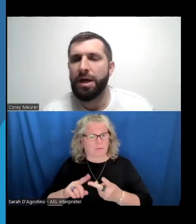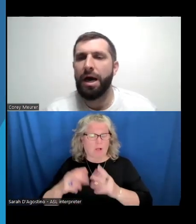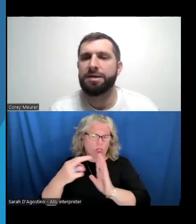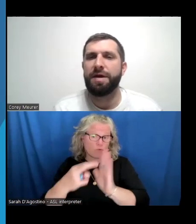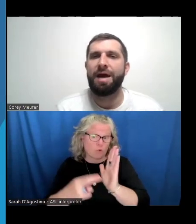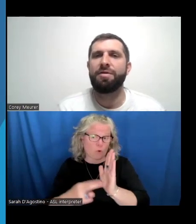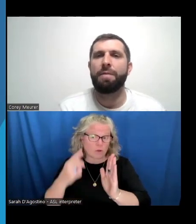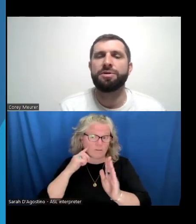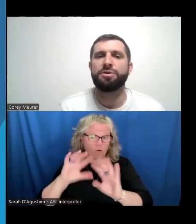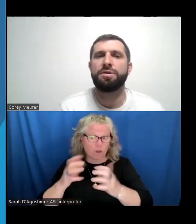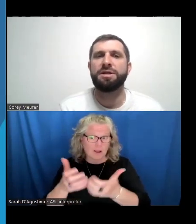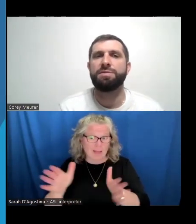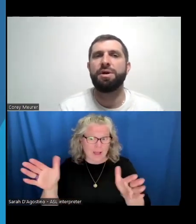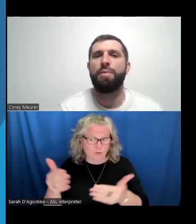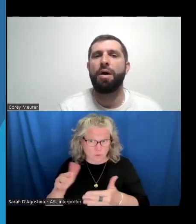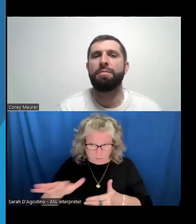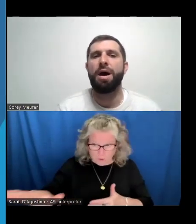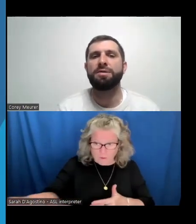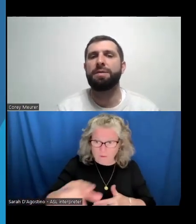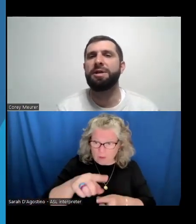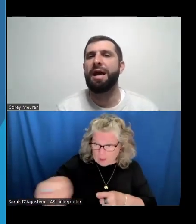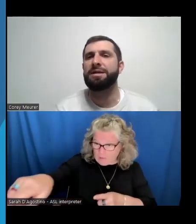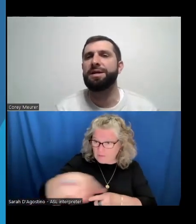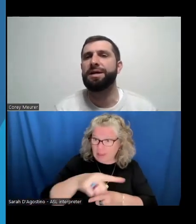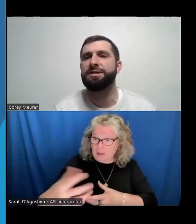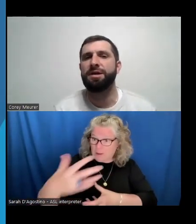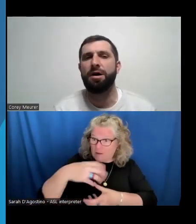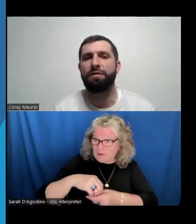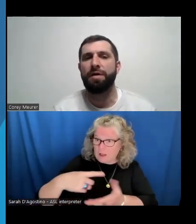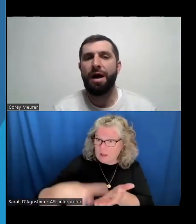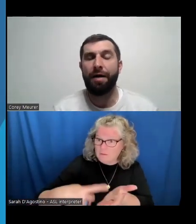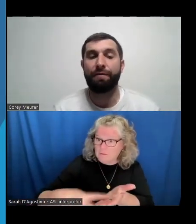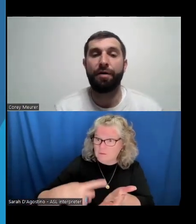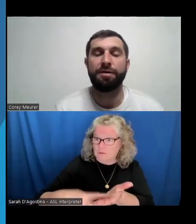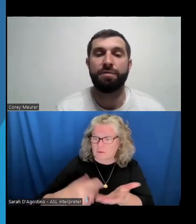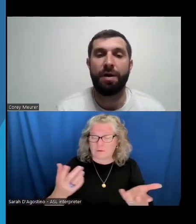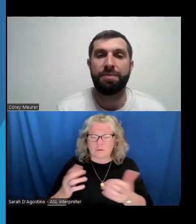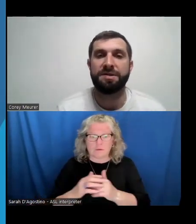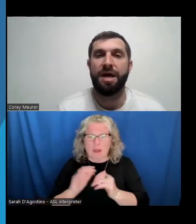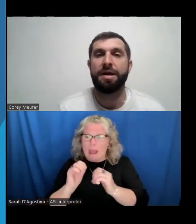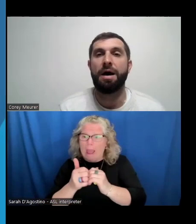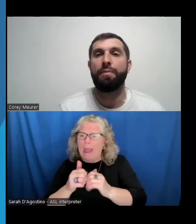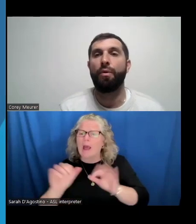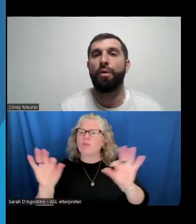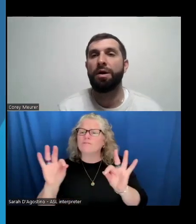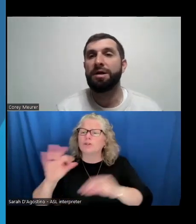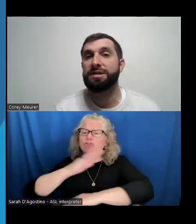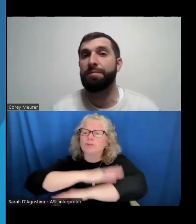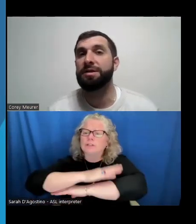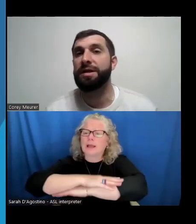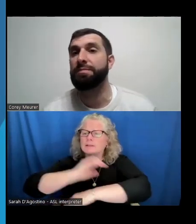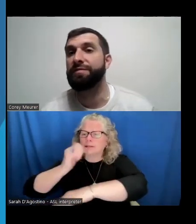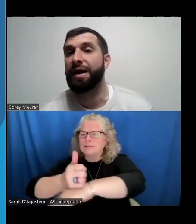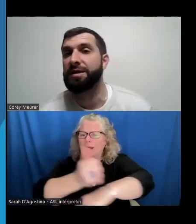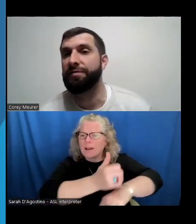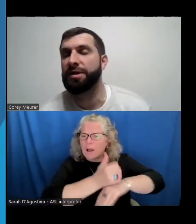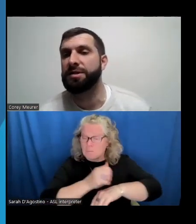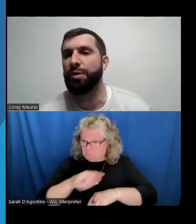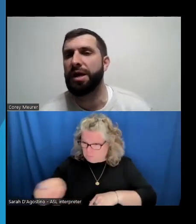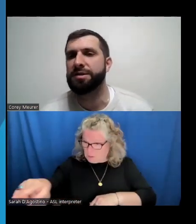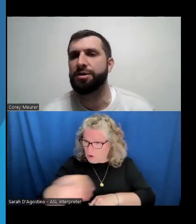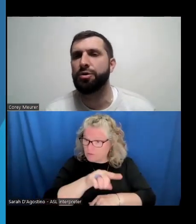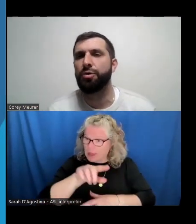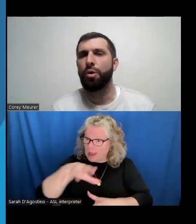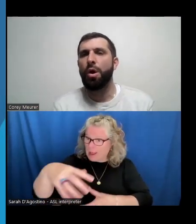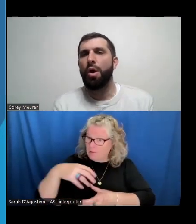classroom? Do they have an opportunity to be a part about some of the ideas of how the furniture might be set up, or some of the types of activities